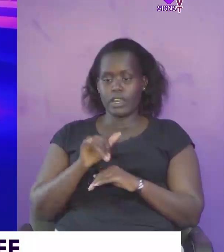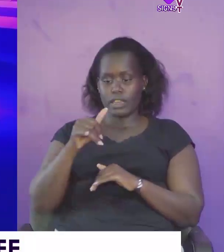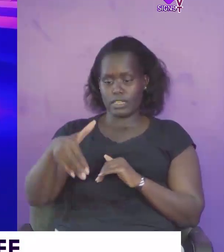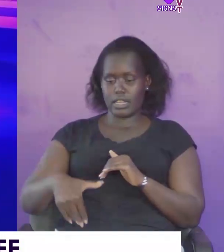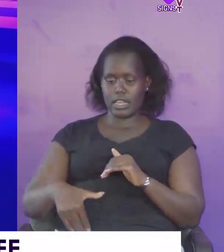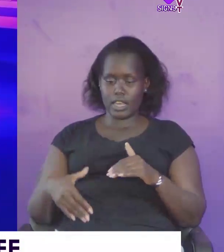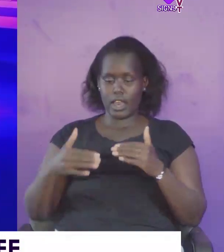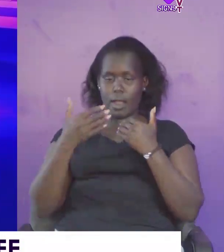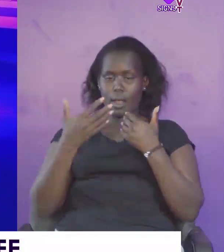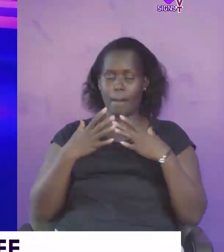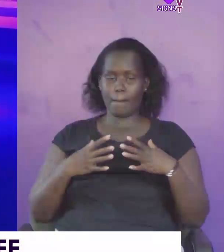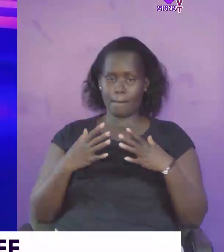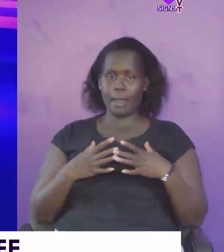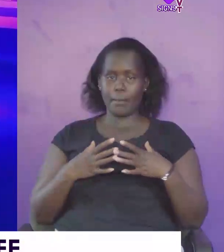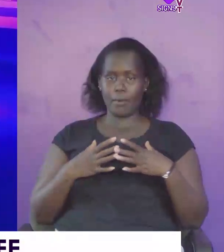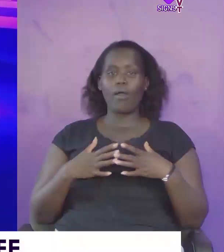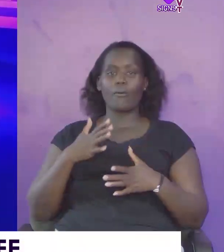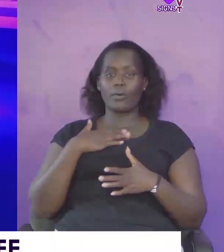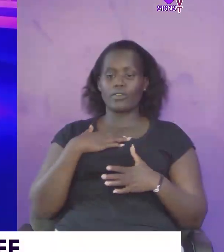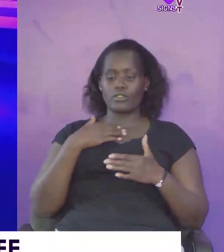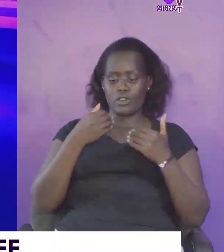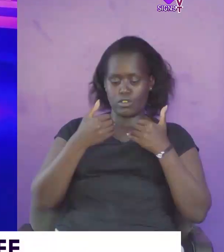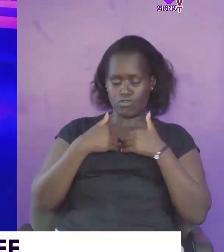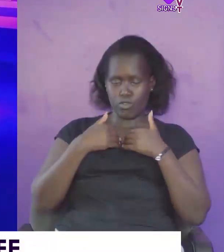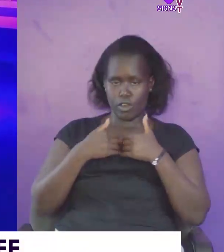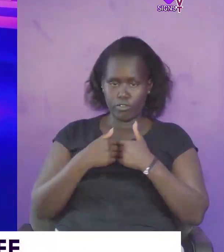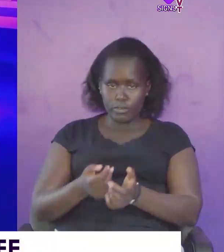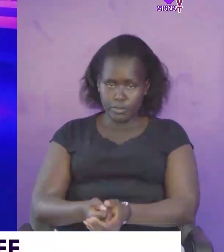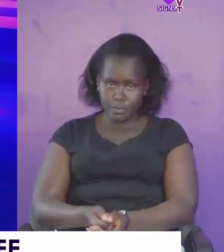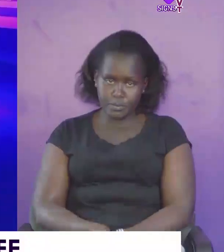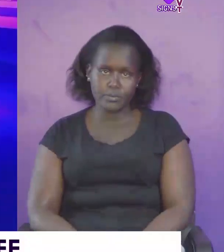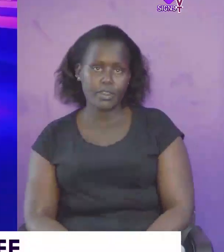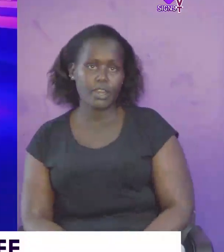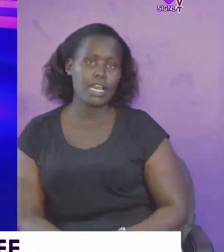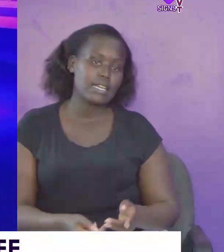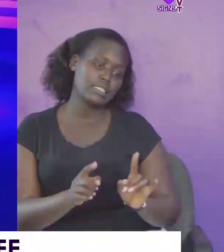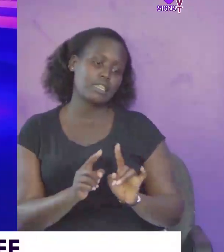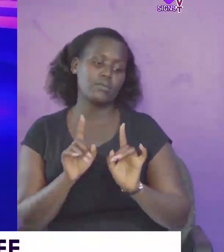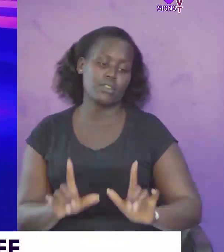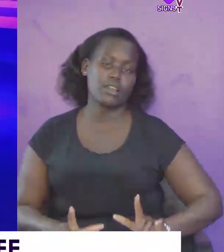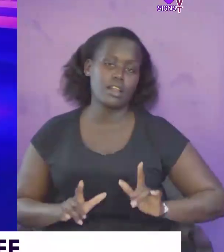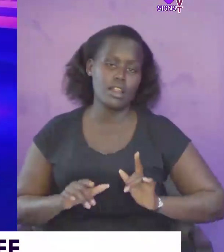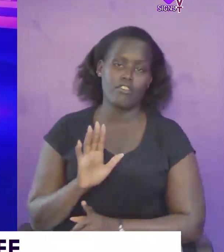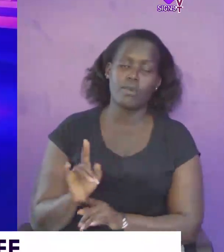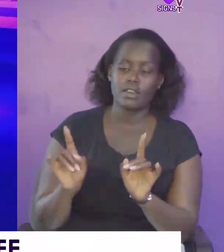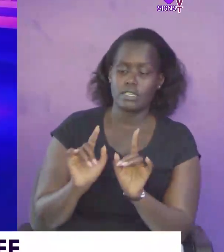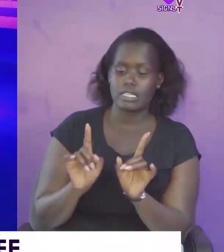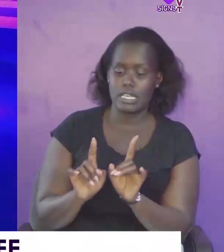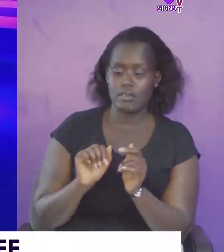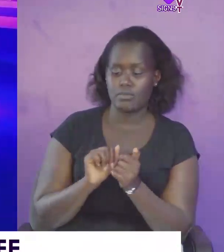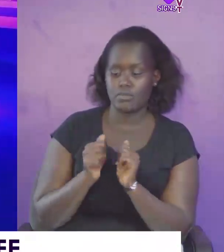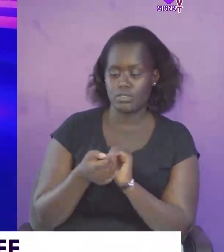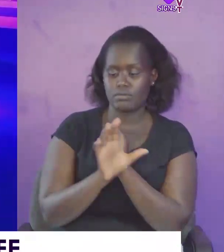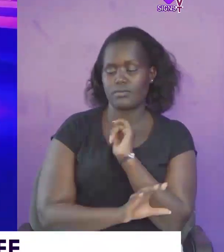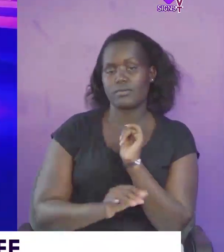this country are willing to, put even even at the expense of their lives, to change, to change this country, not